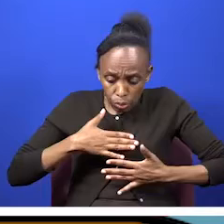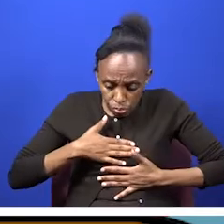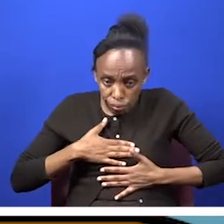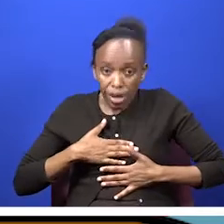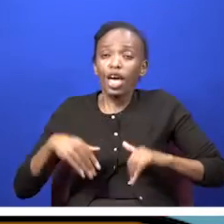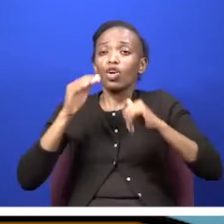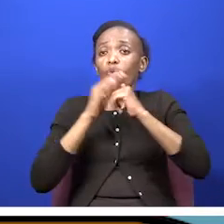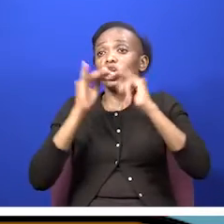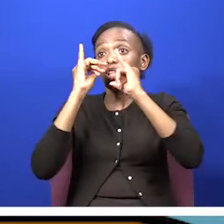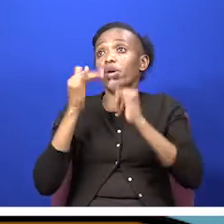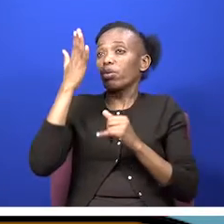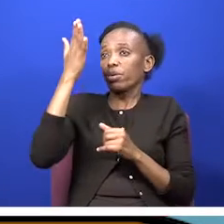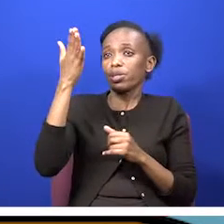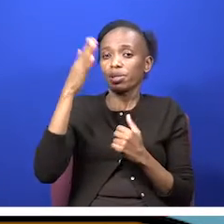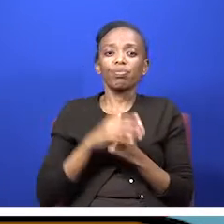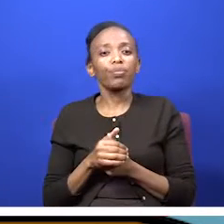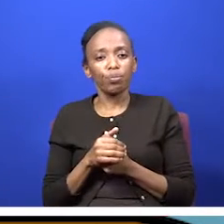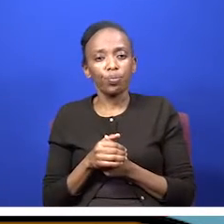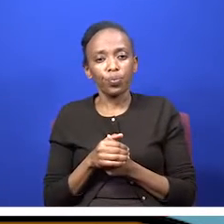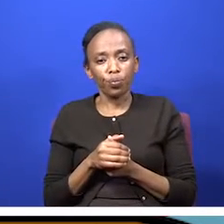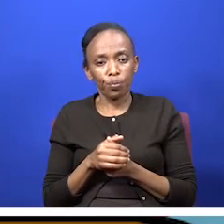your knees and worship it.